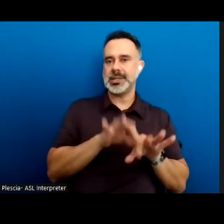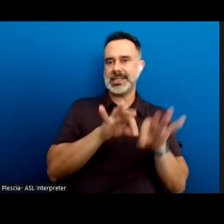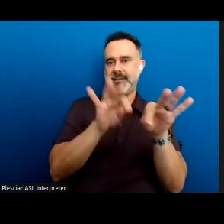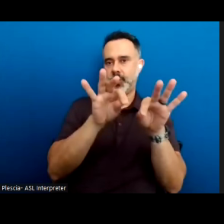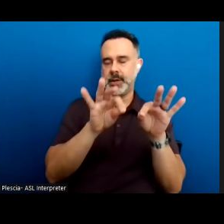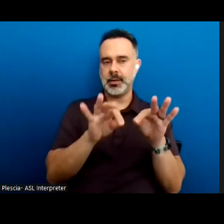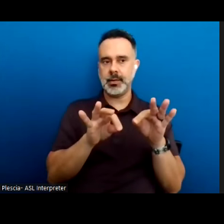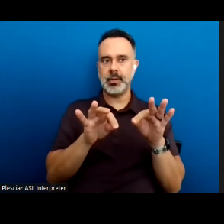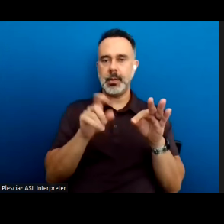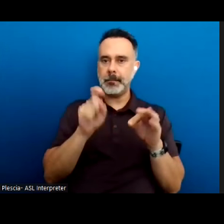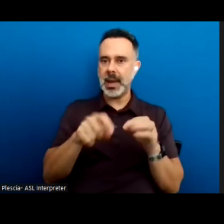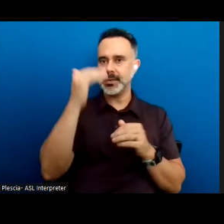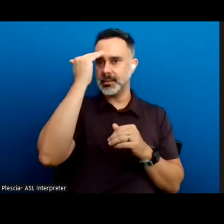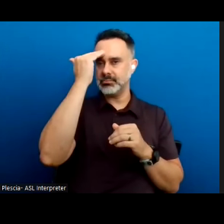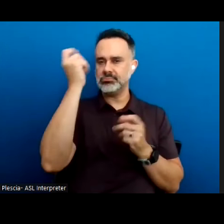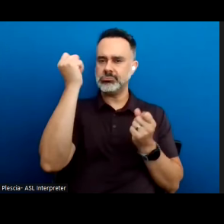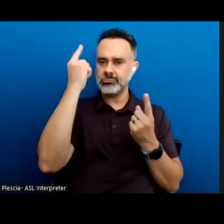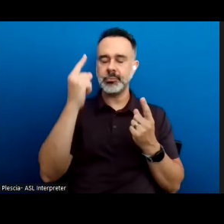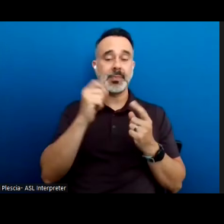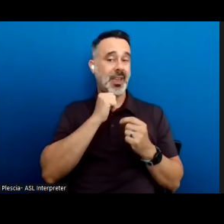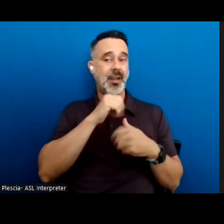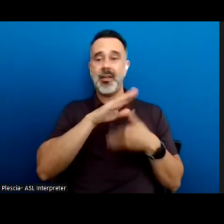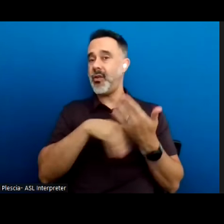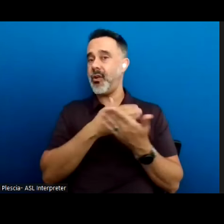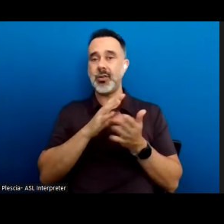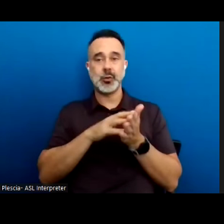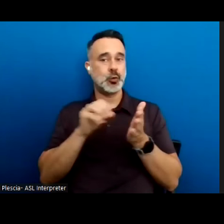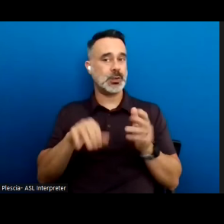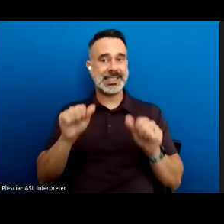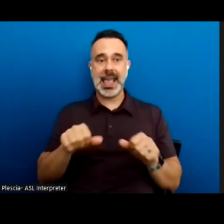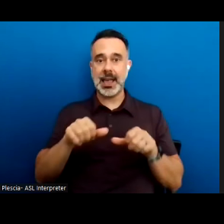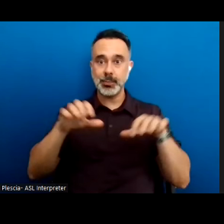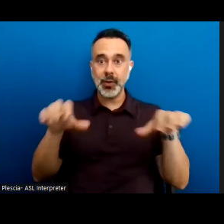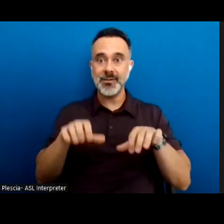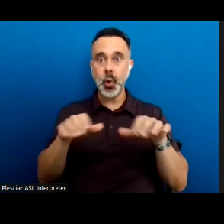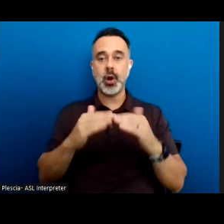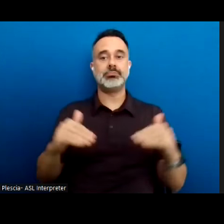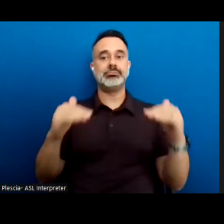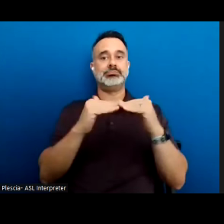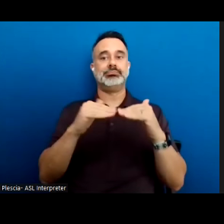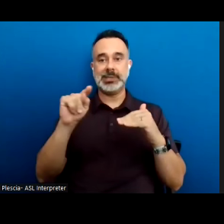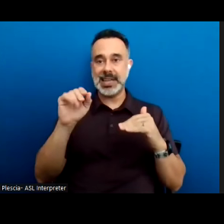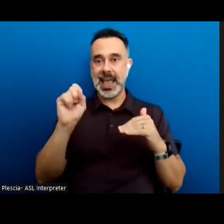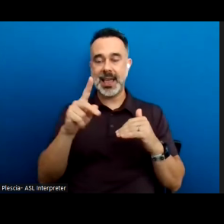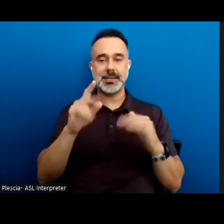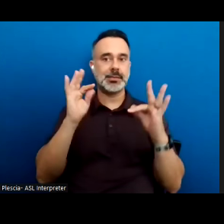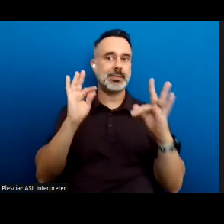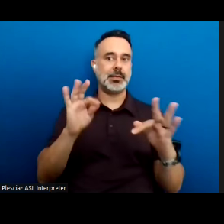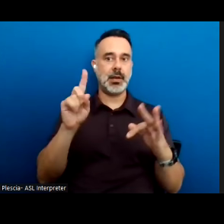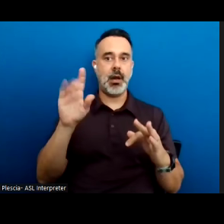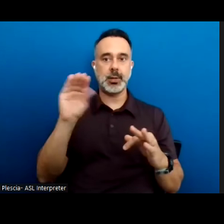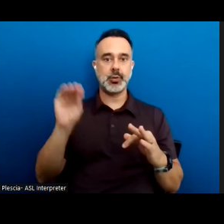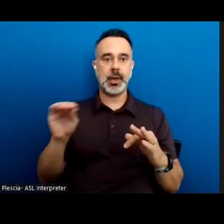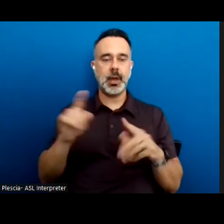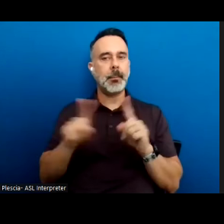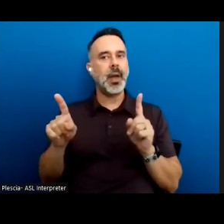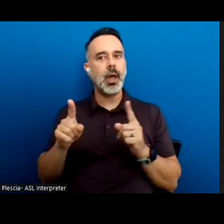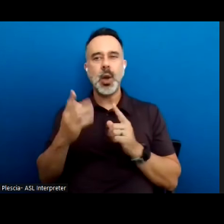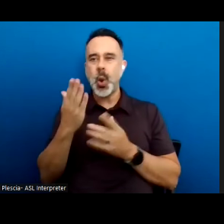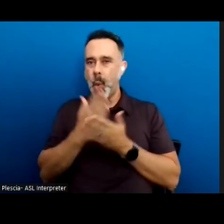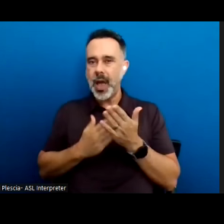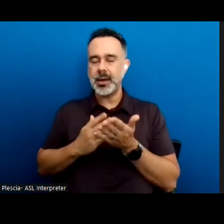all students will be able to perform a task 100%, but what are the pieces that they know about and that